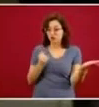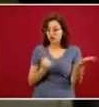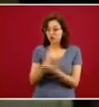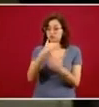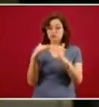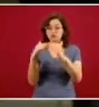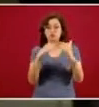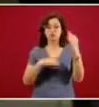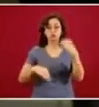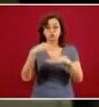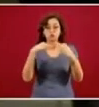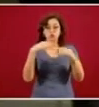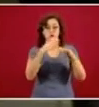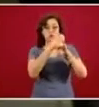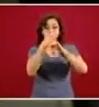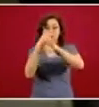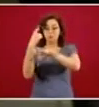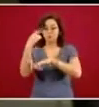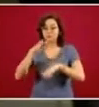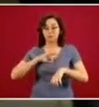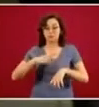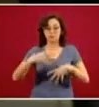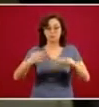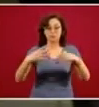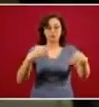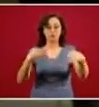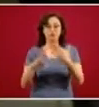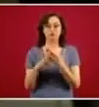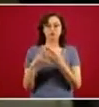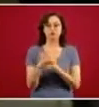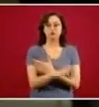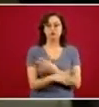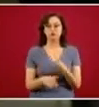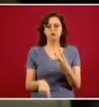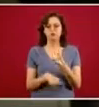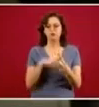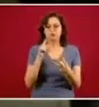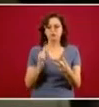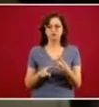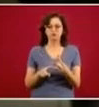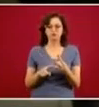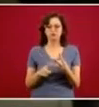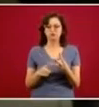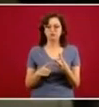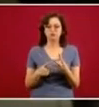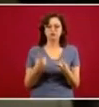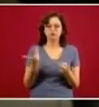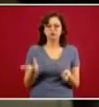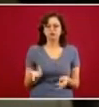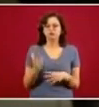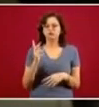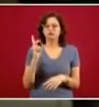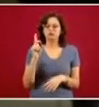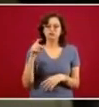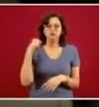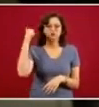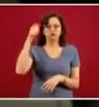country. In this meeting, did you achieve any general measures